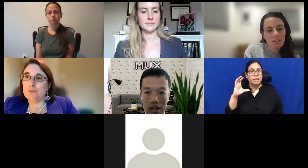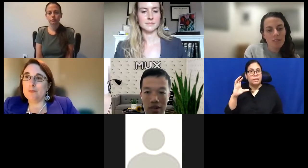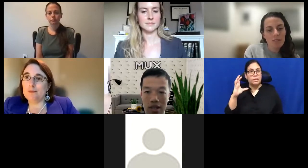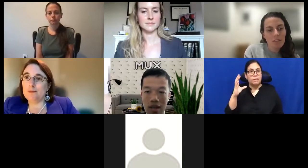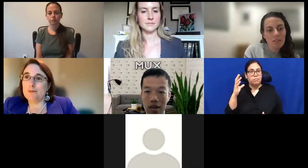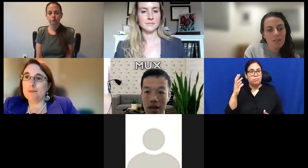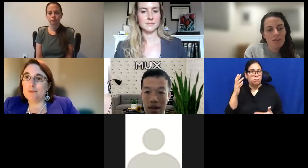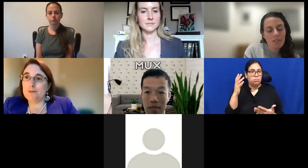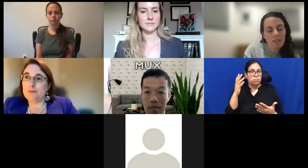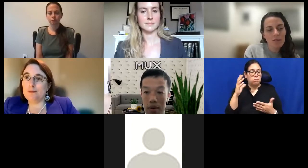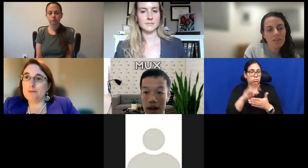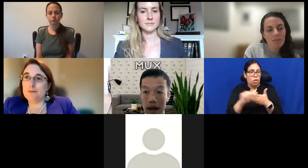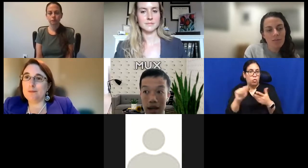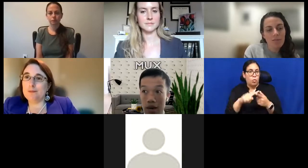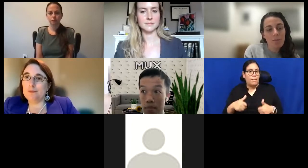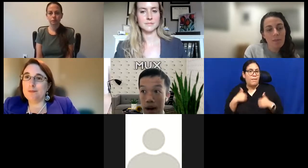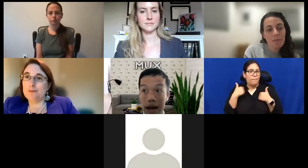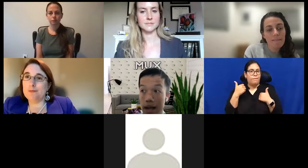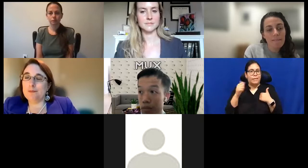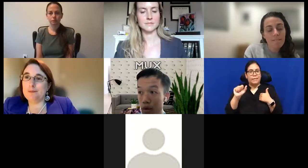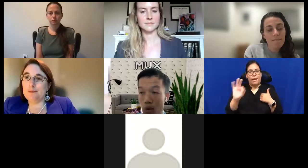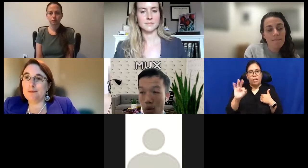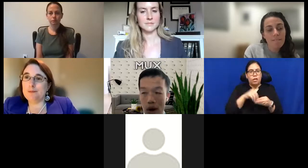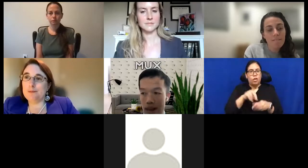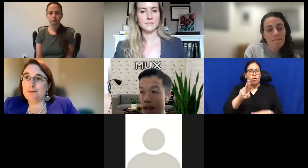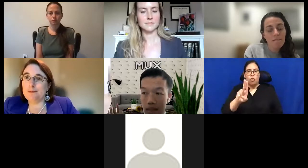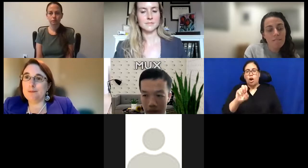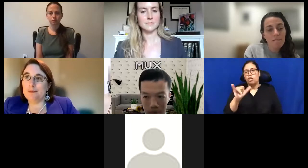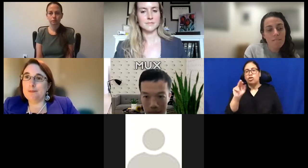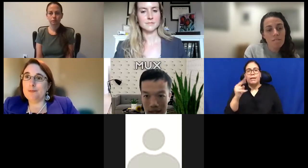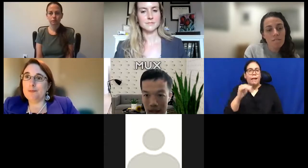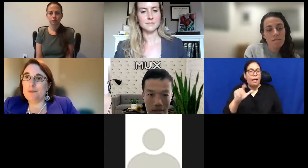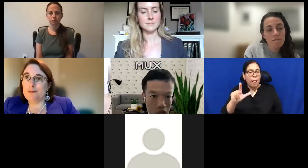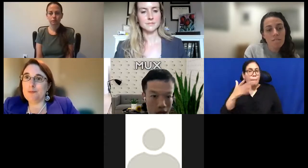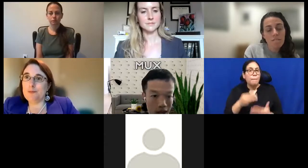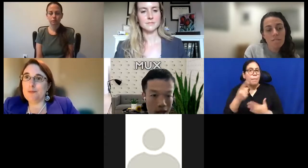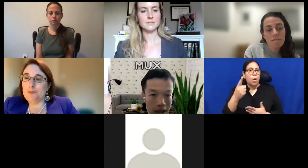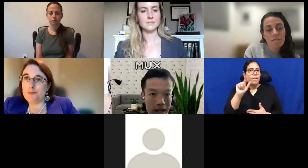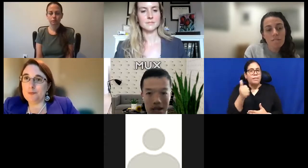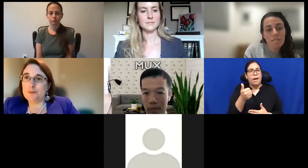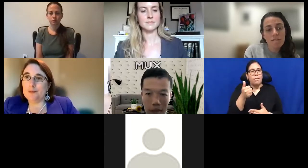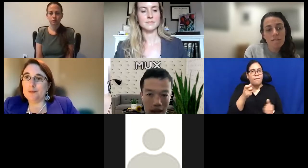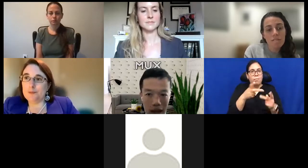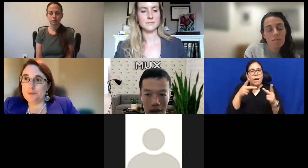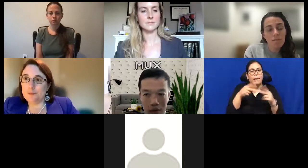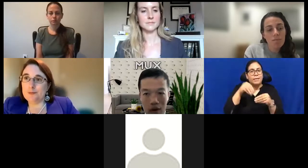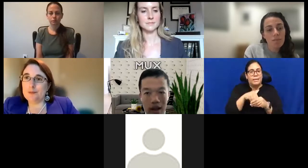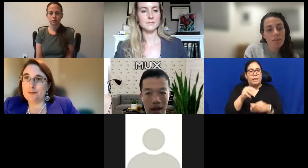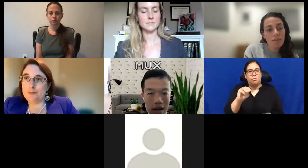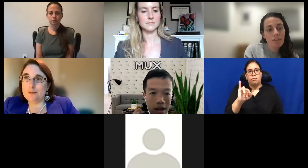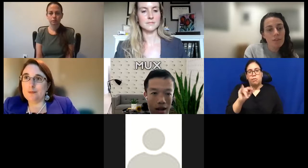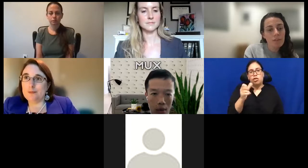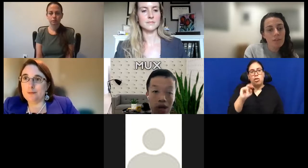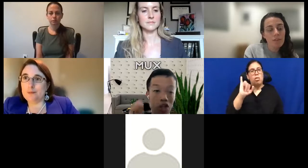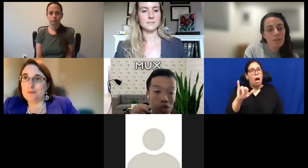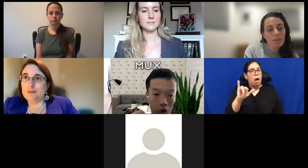Hill in San Francisco, maybe I could buy 1/10 of a place in the Mission, and that's a down payment that I could